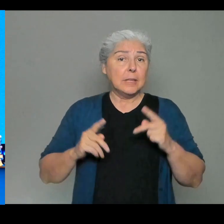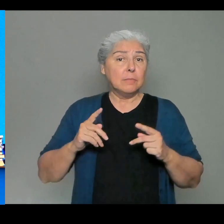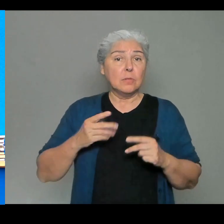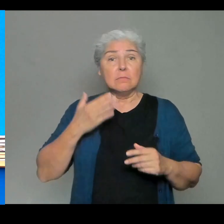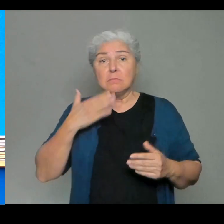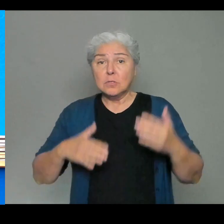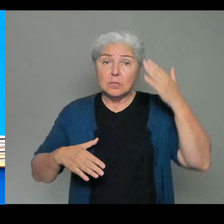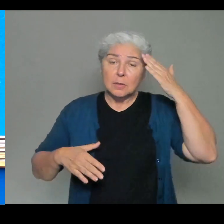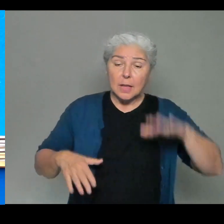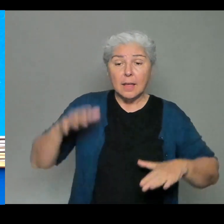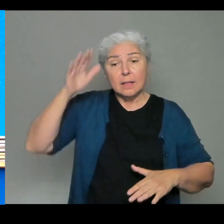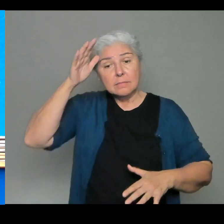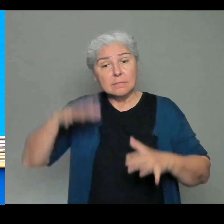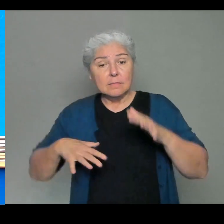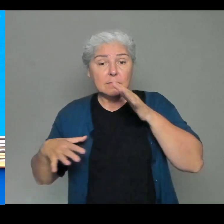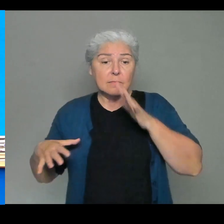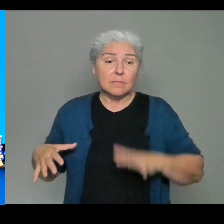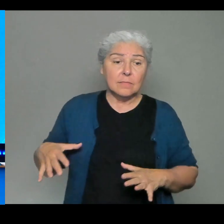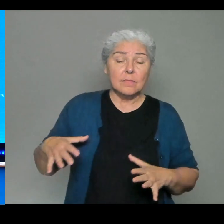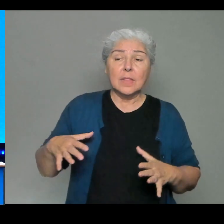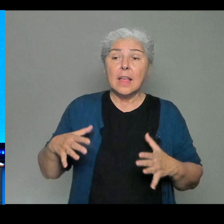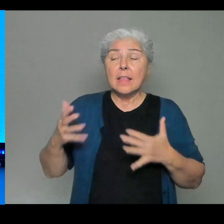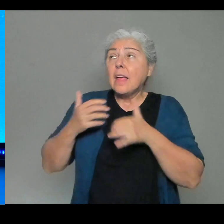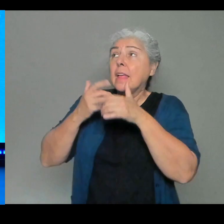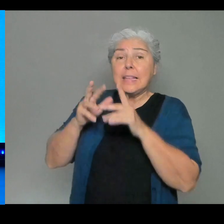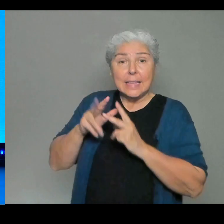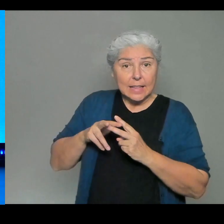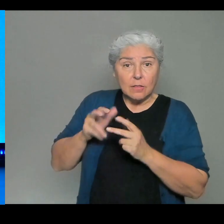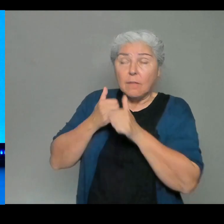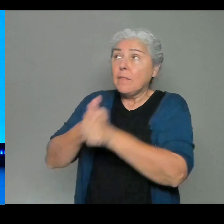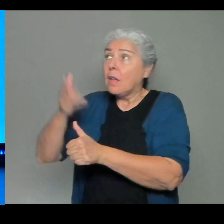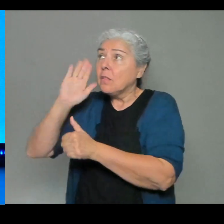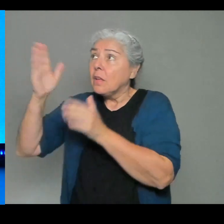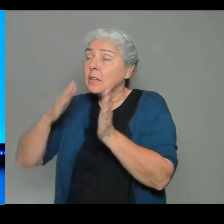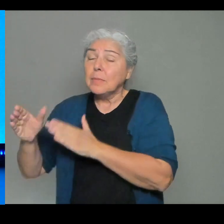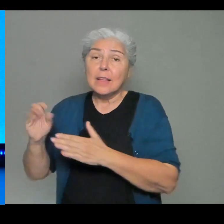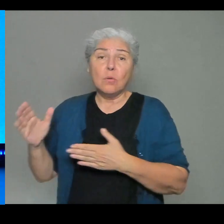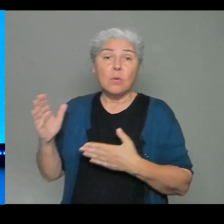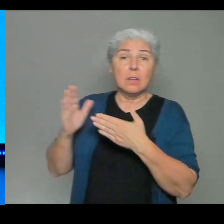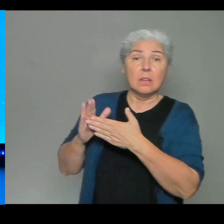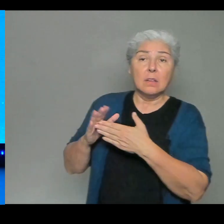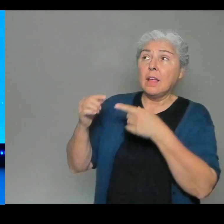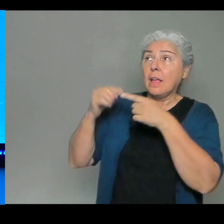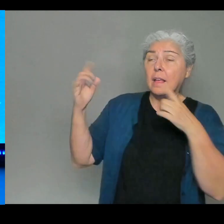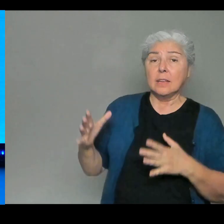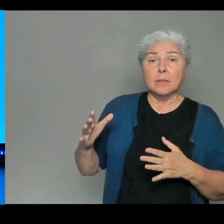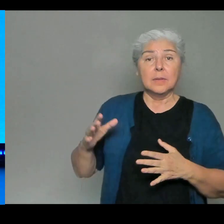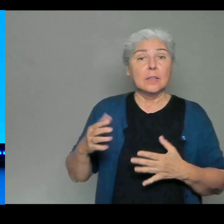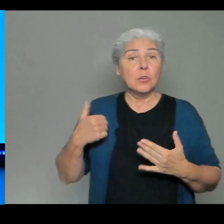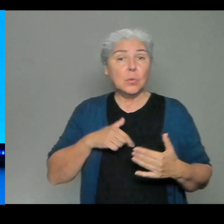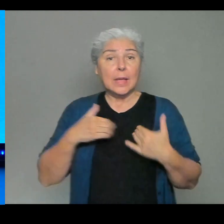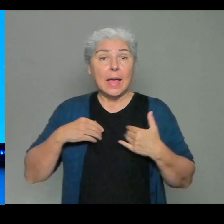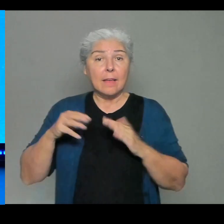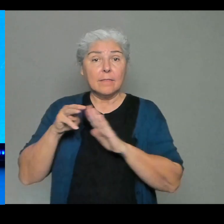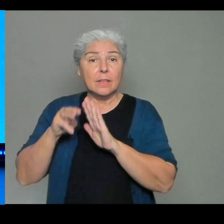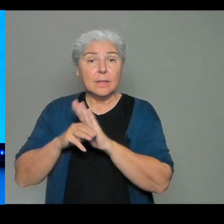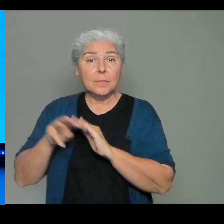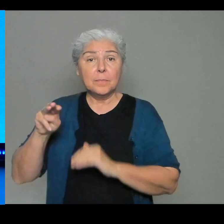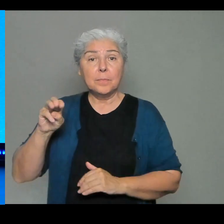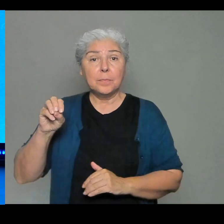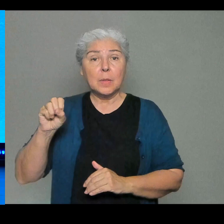friend, that are going along with God's plan, or they're God's enemy. Moses and